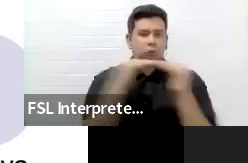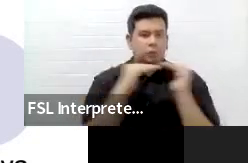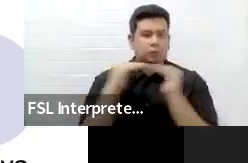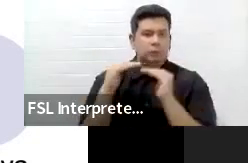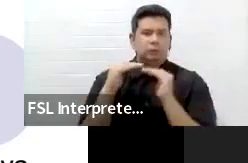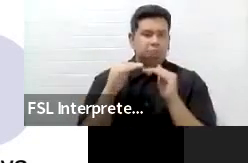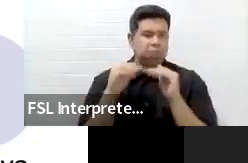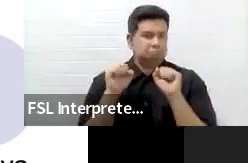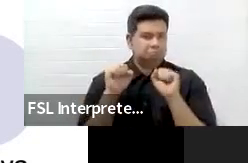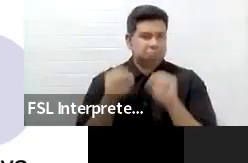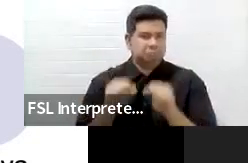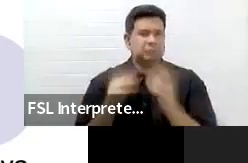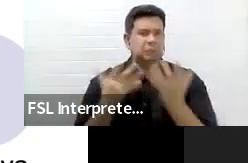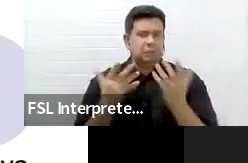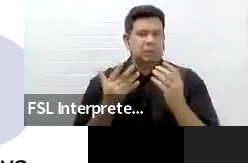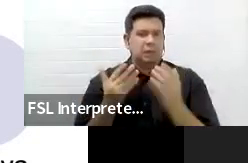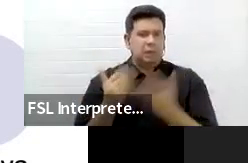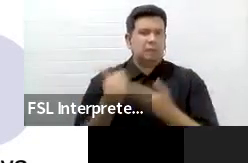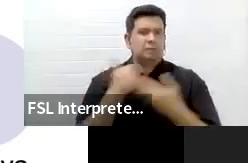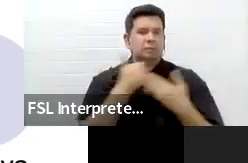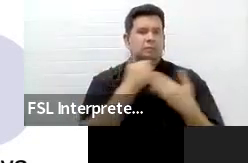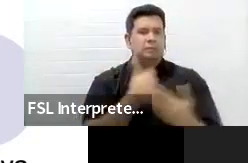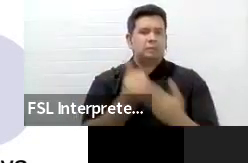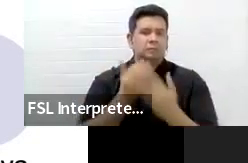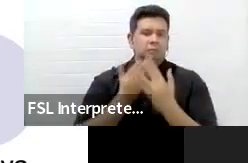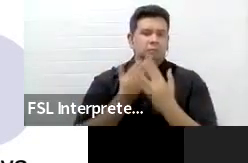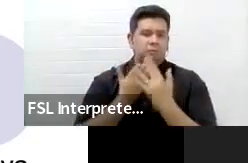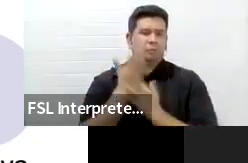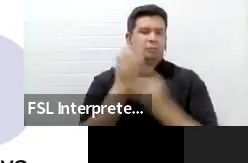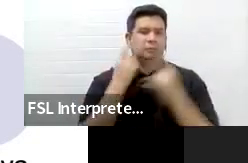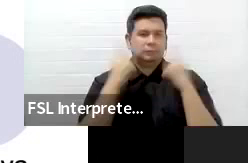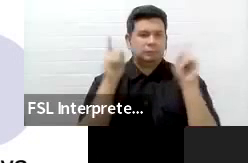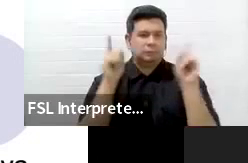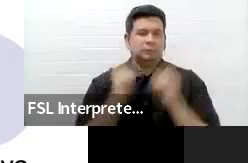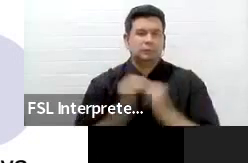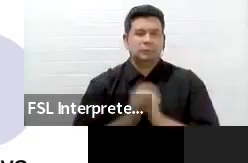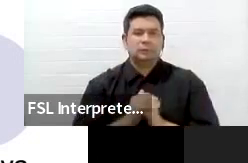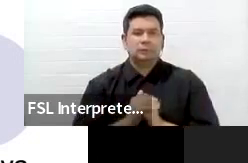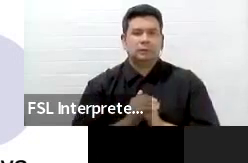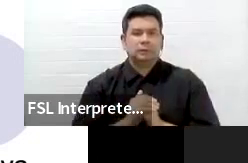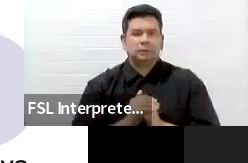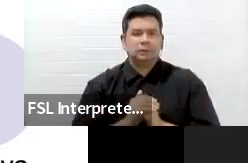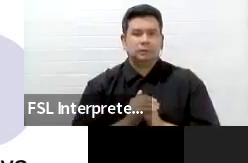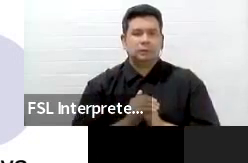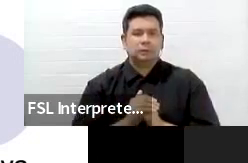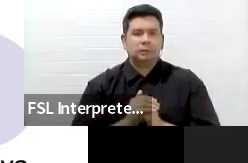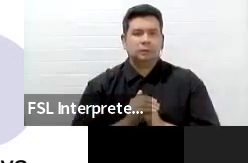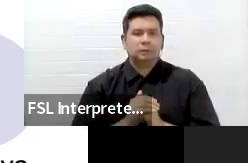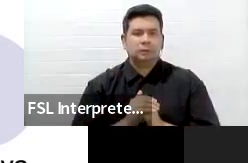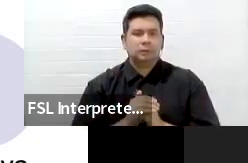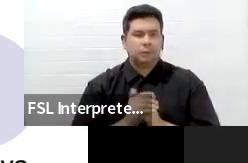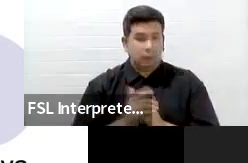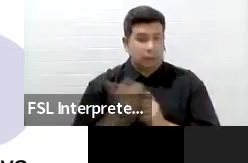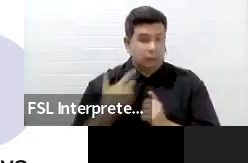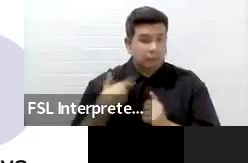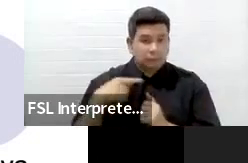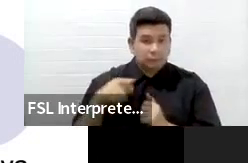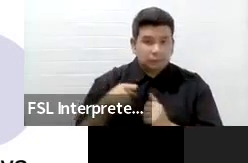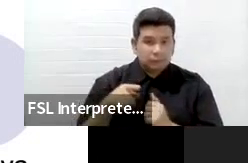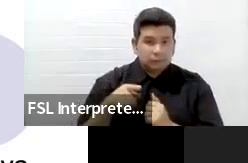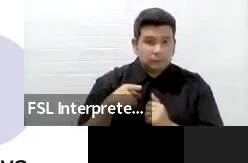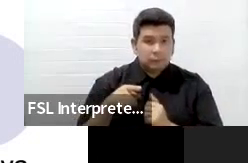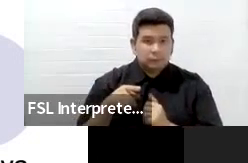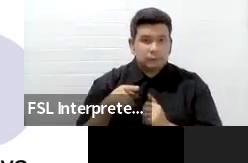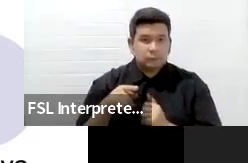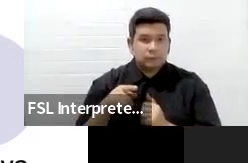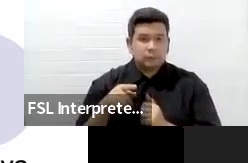of this misery. No, and just like most prayers, it will end like in a Latinized form of Tagalog